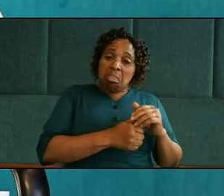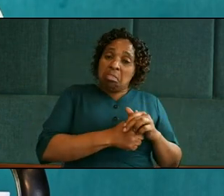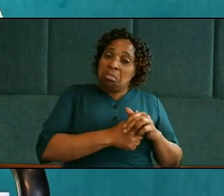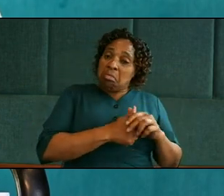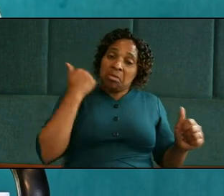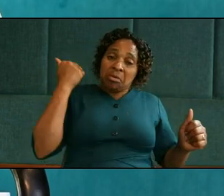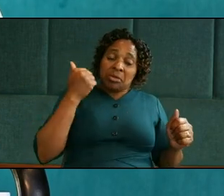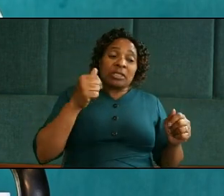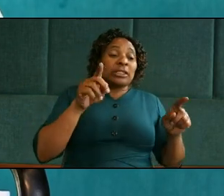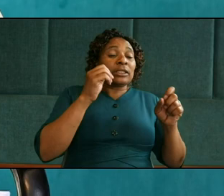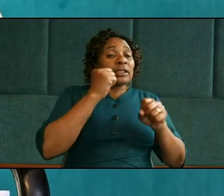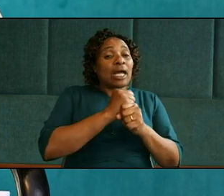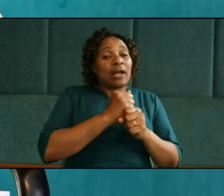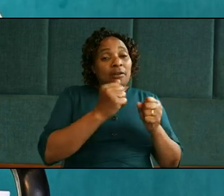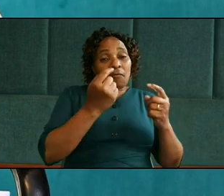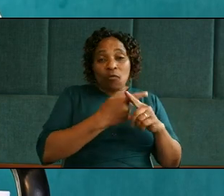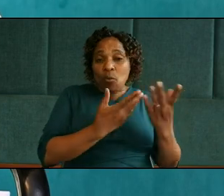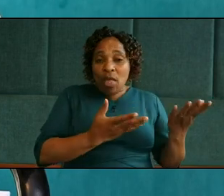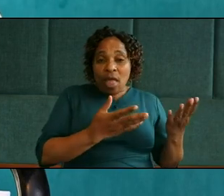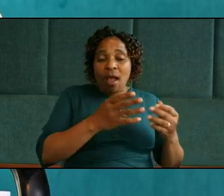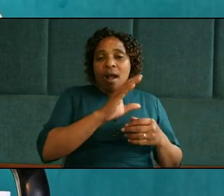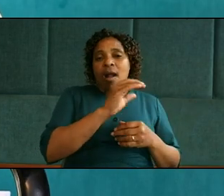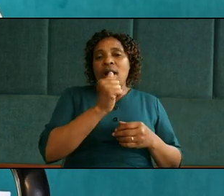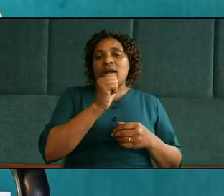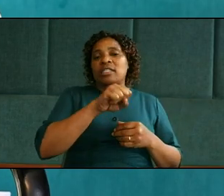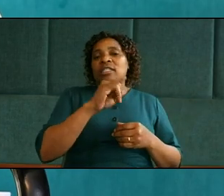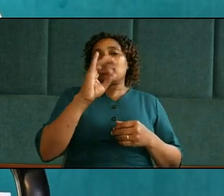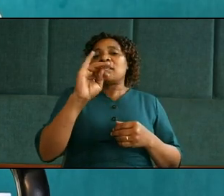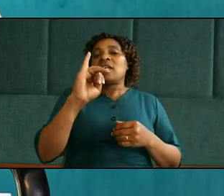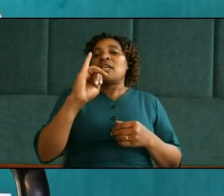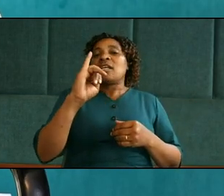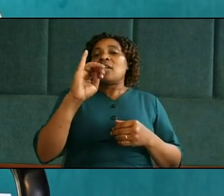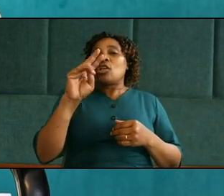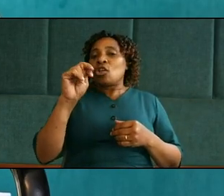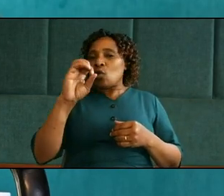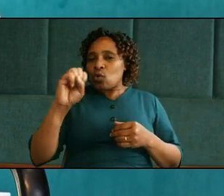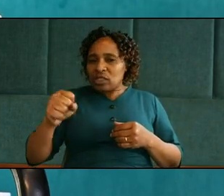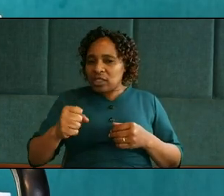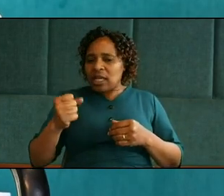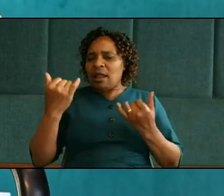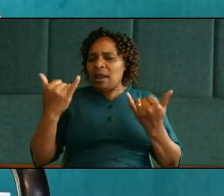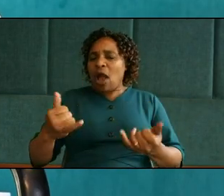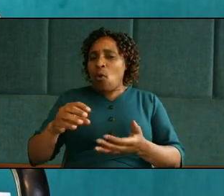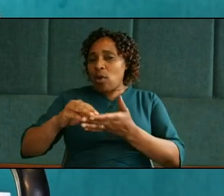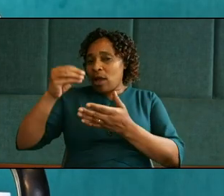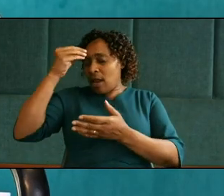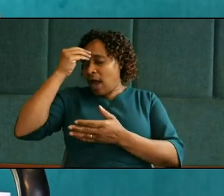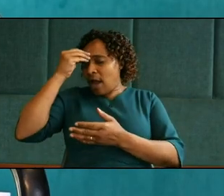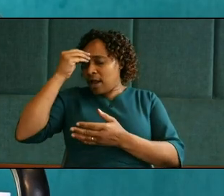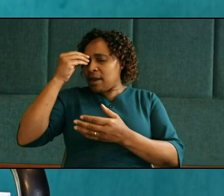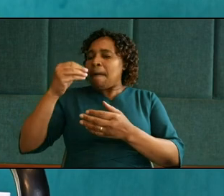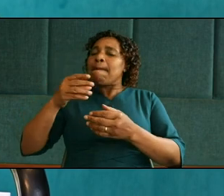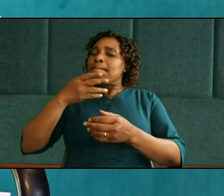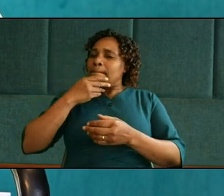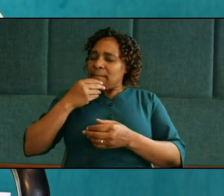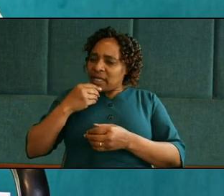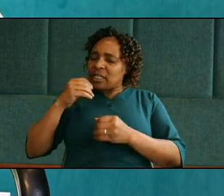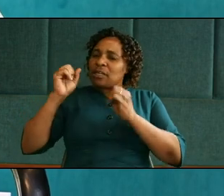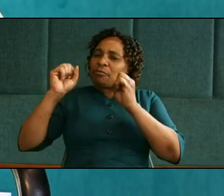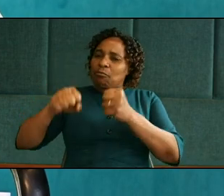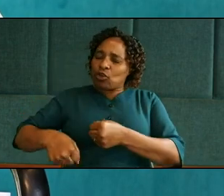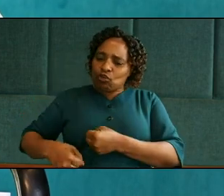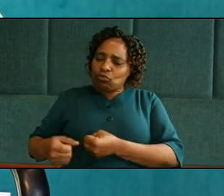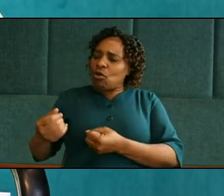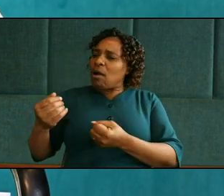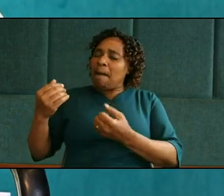casinos. And so as we get on with the lesson, we get to learn that the guy was playing all odds. He was a